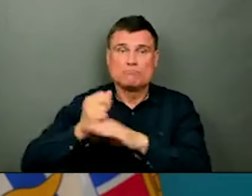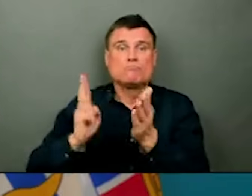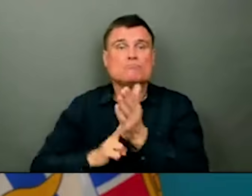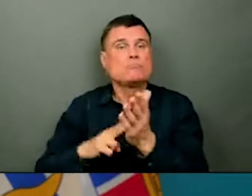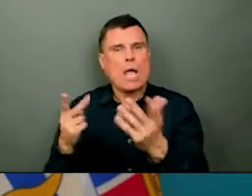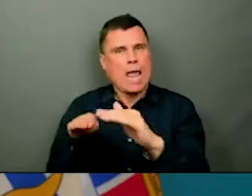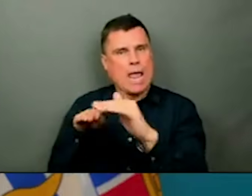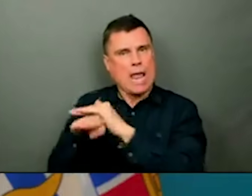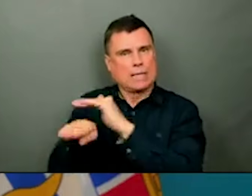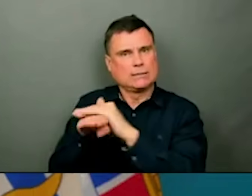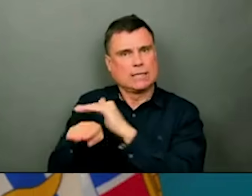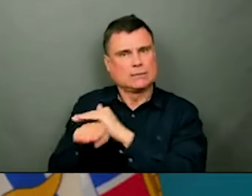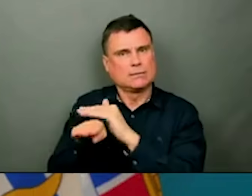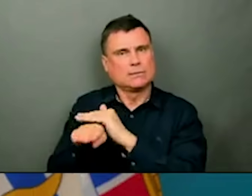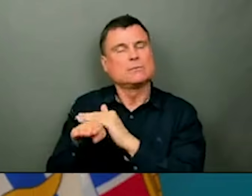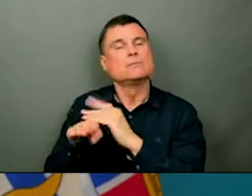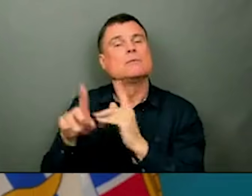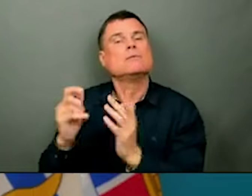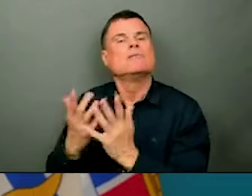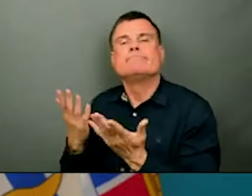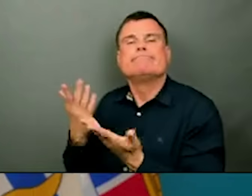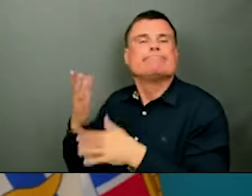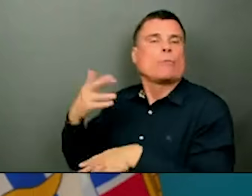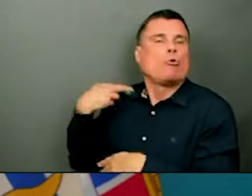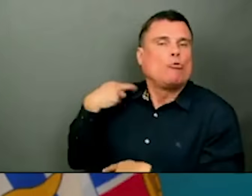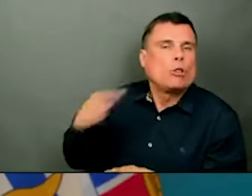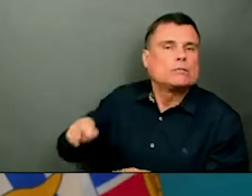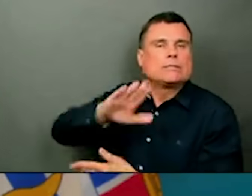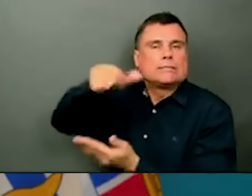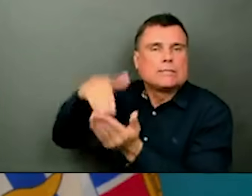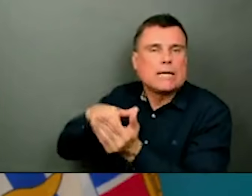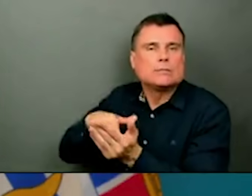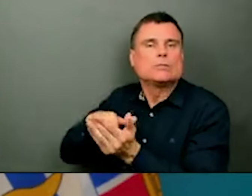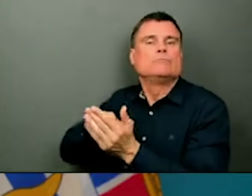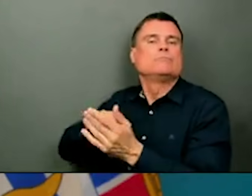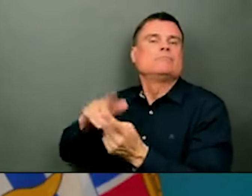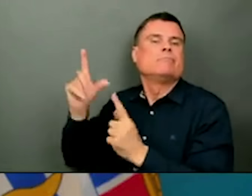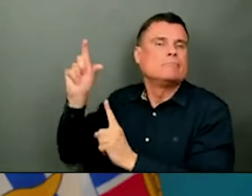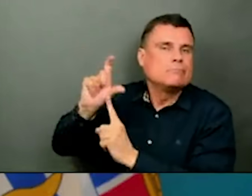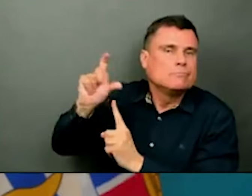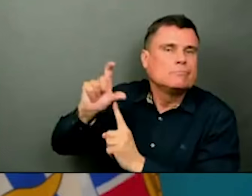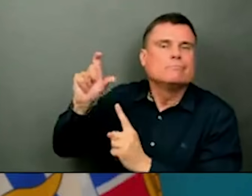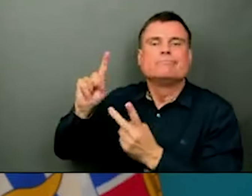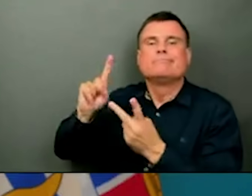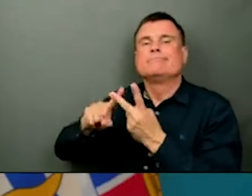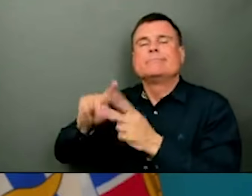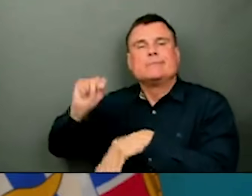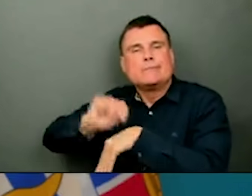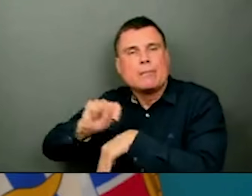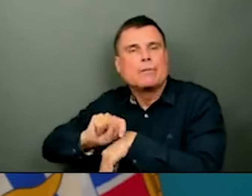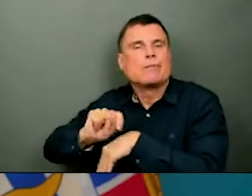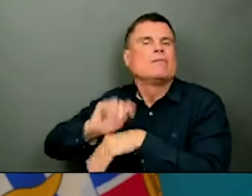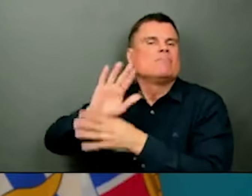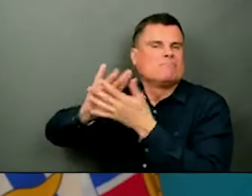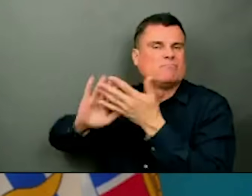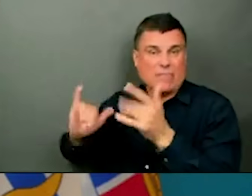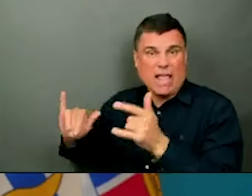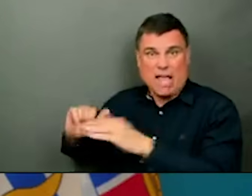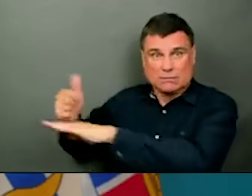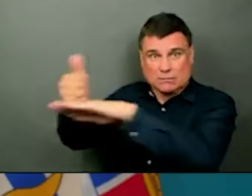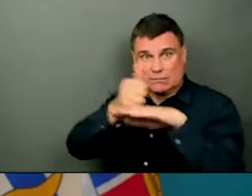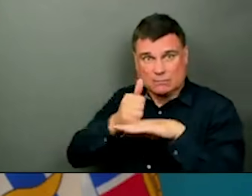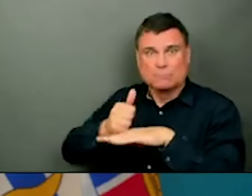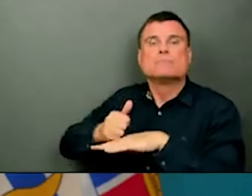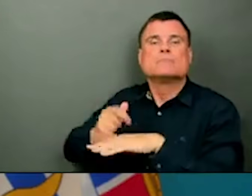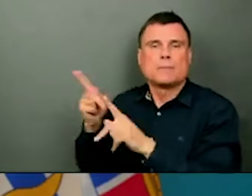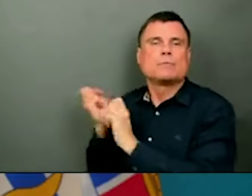through places of worship. In fact, Gurdwaras have been used through community partners, and last weekend we've done registration there and